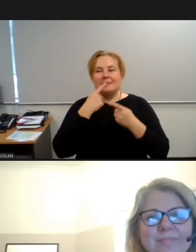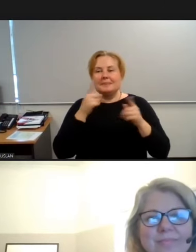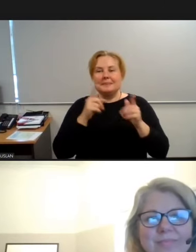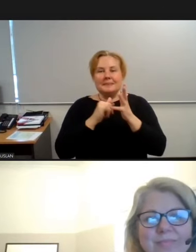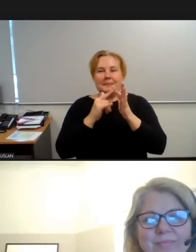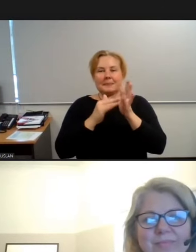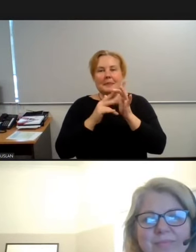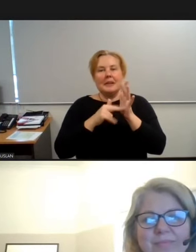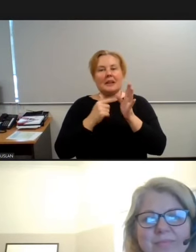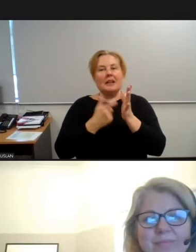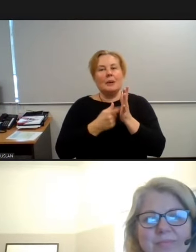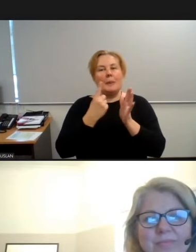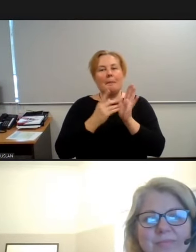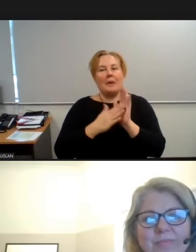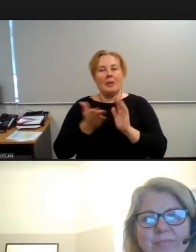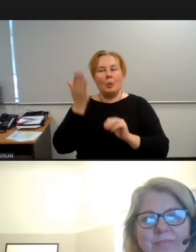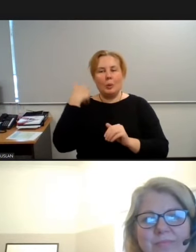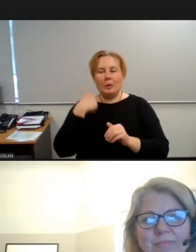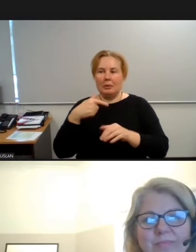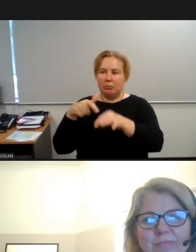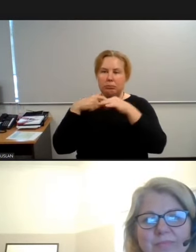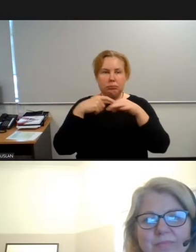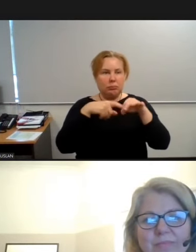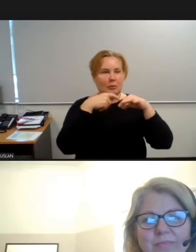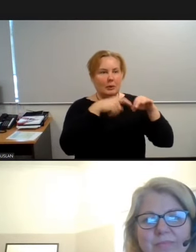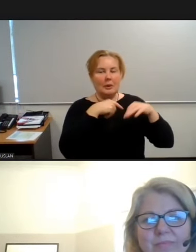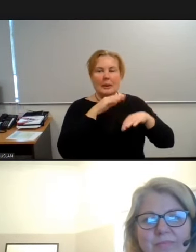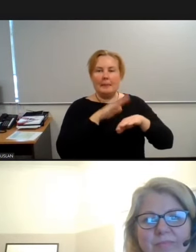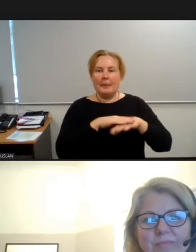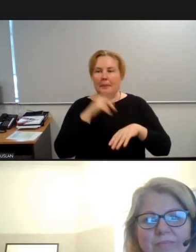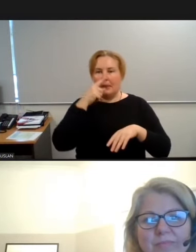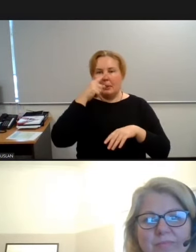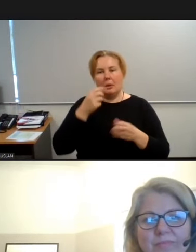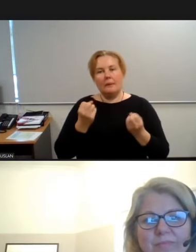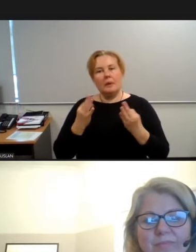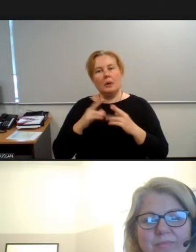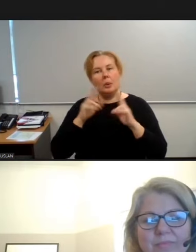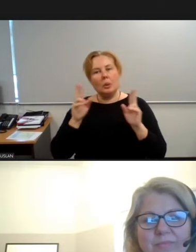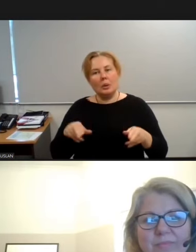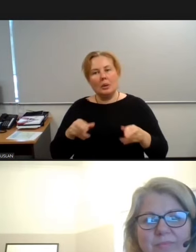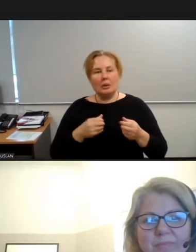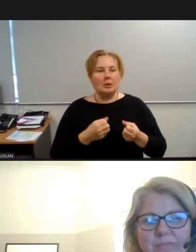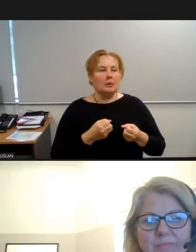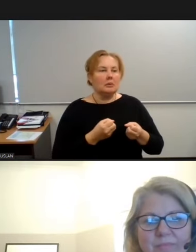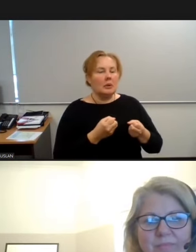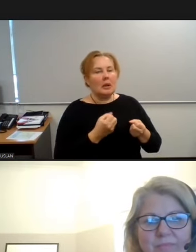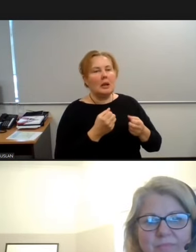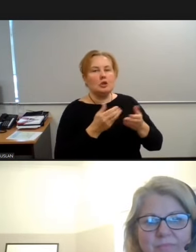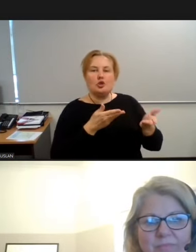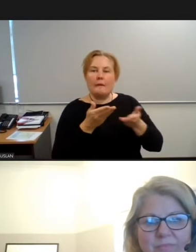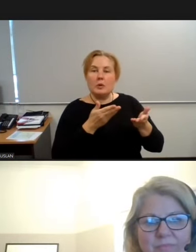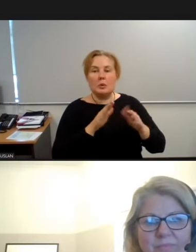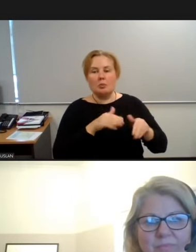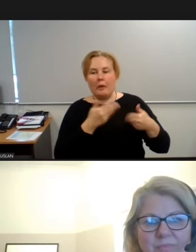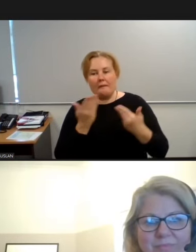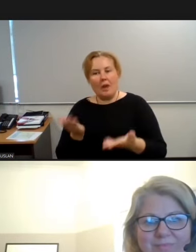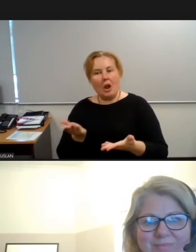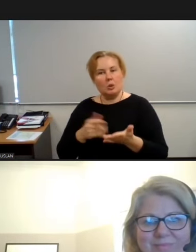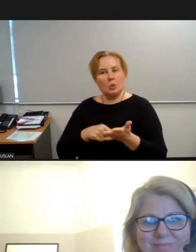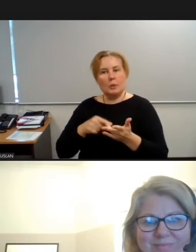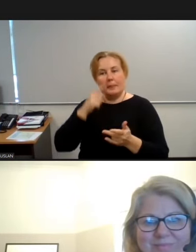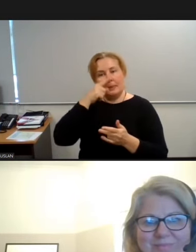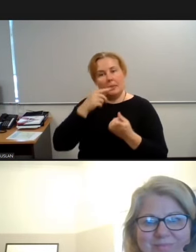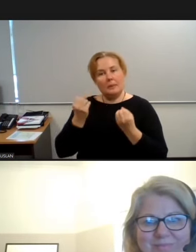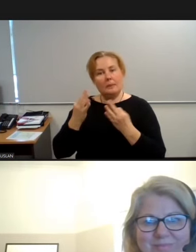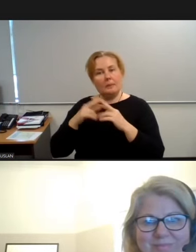questions around housing and homelessness services and responses for people who are sleeping rough in Victoria. So